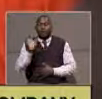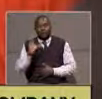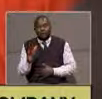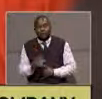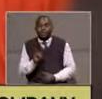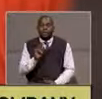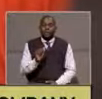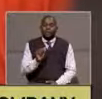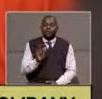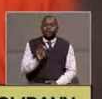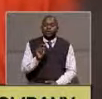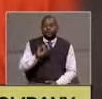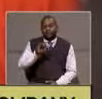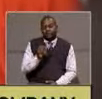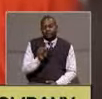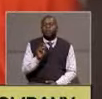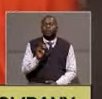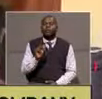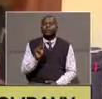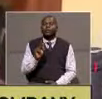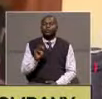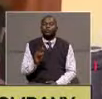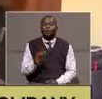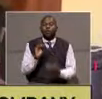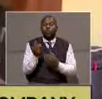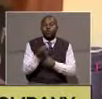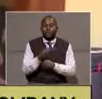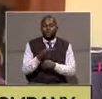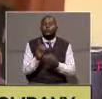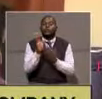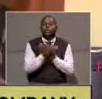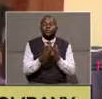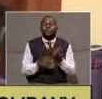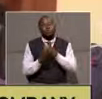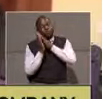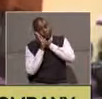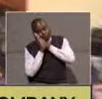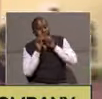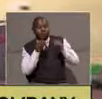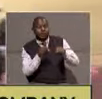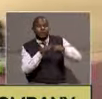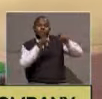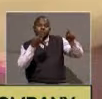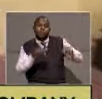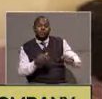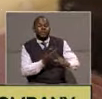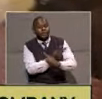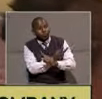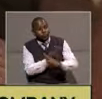Village, Najanakumbi, Wakiso District. They have been sleeping in this room for the last